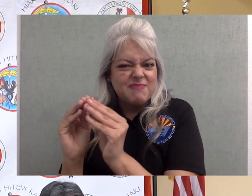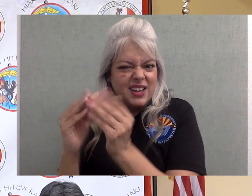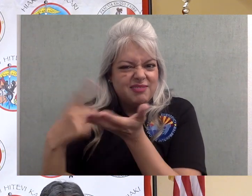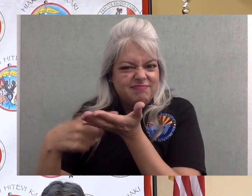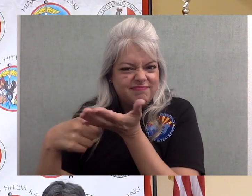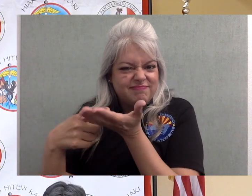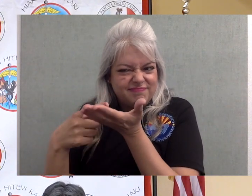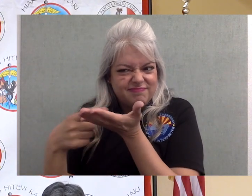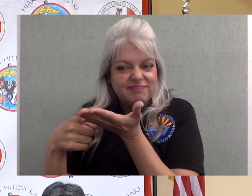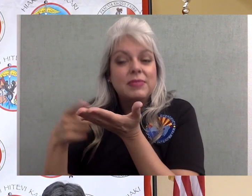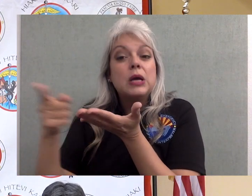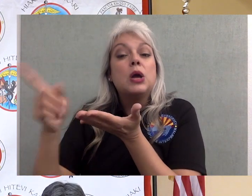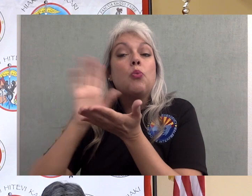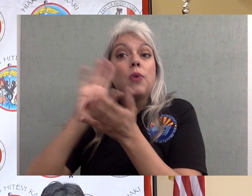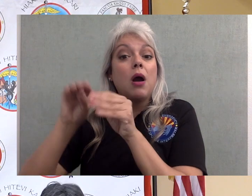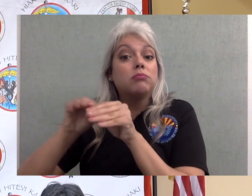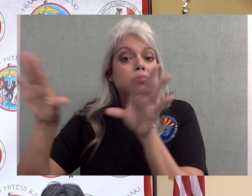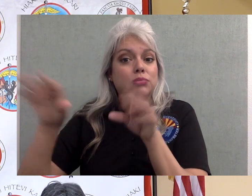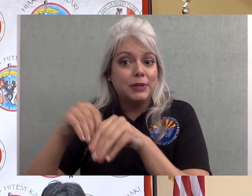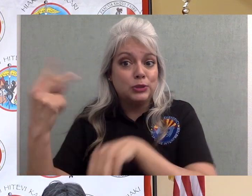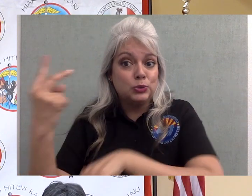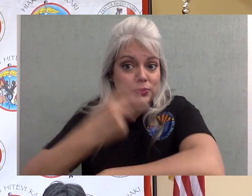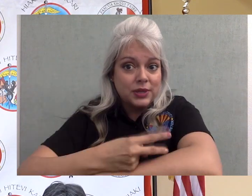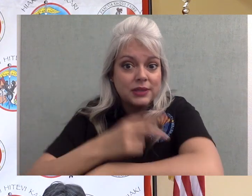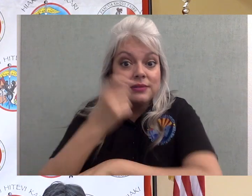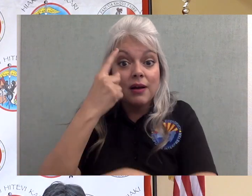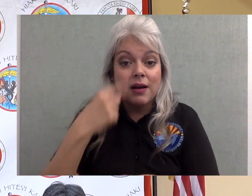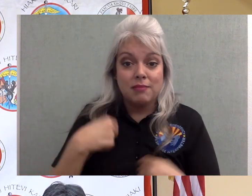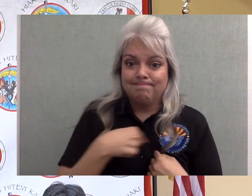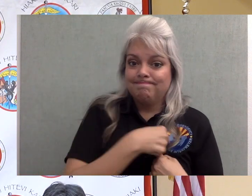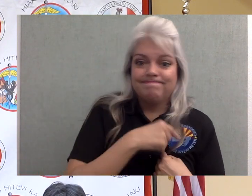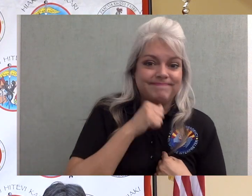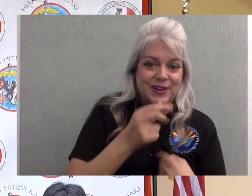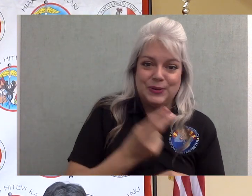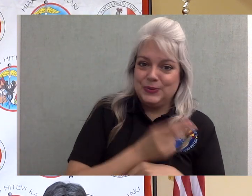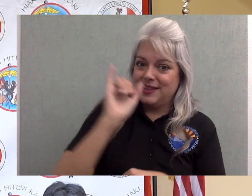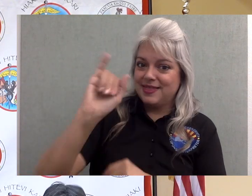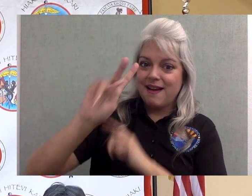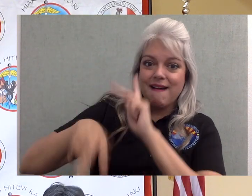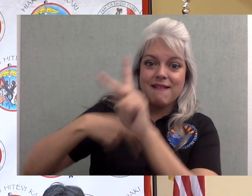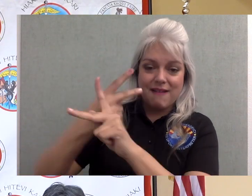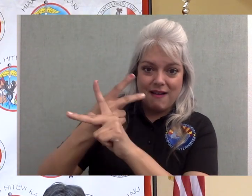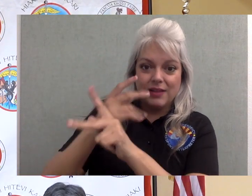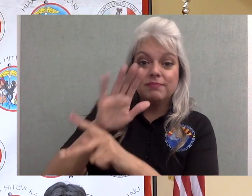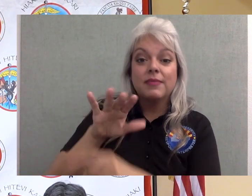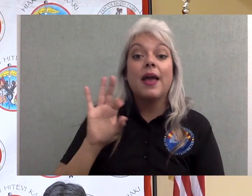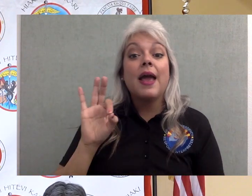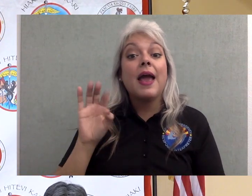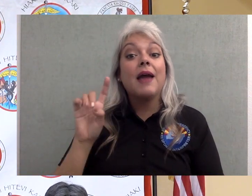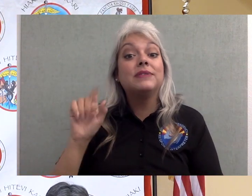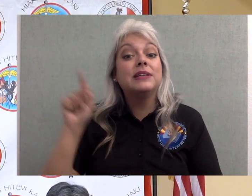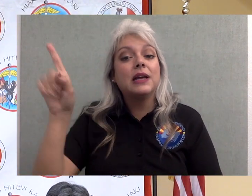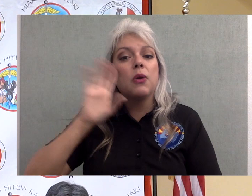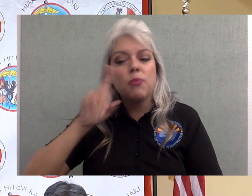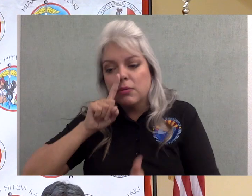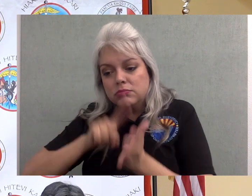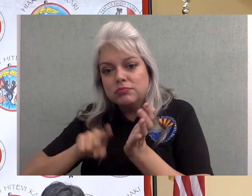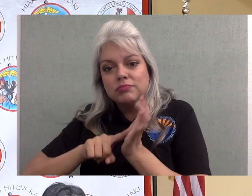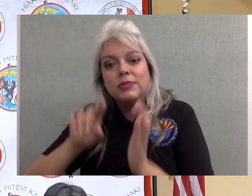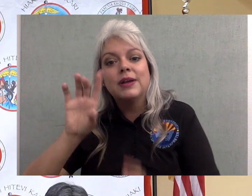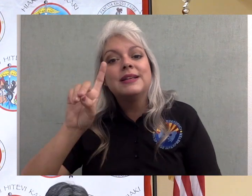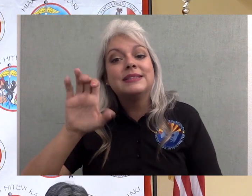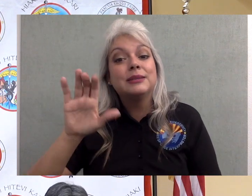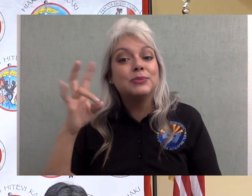2 days, but we're not going to be using that one. The Food and Drug Administration will be reviewing the Moderna vaccine on December 17th, which is